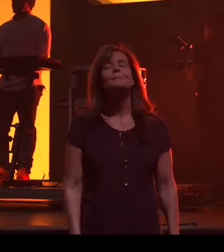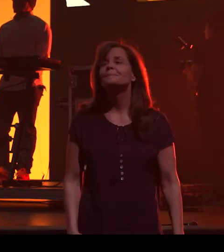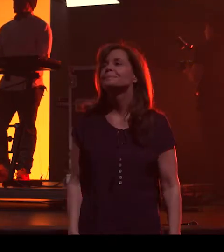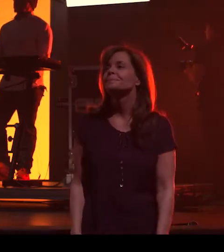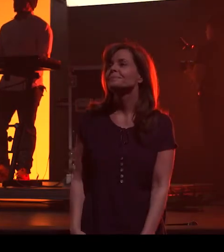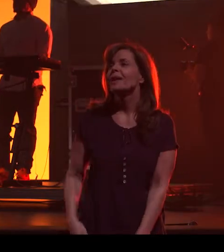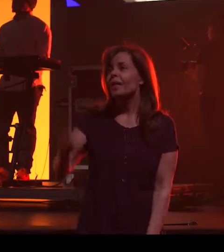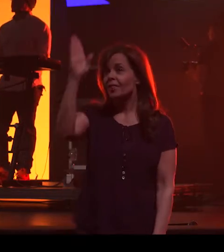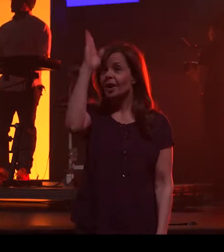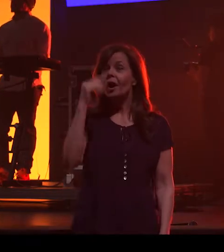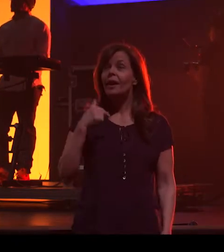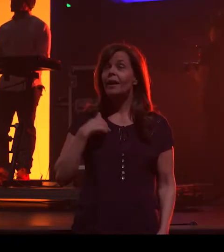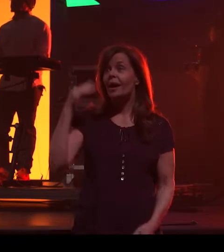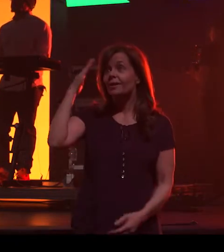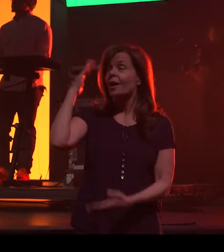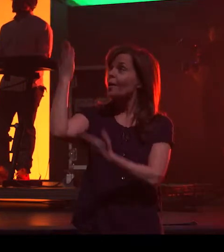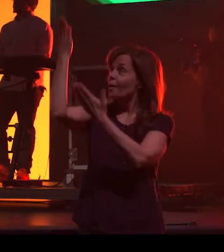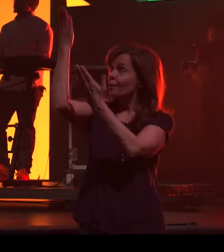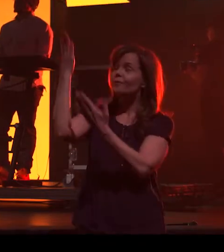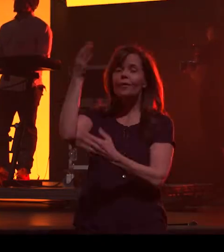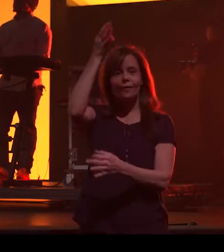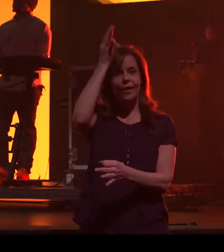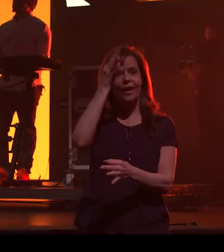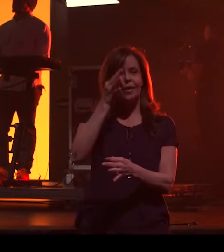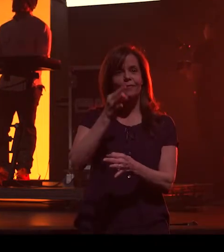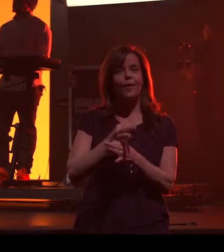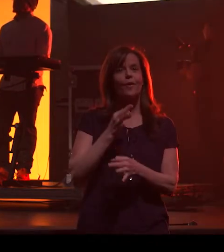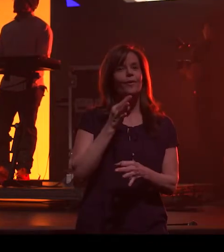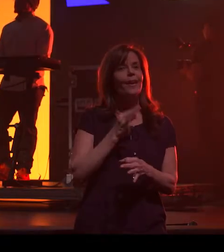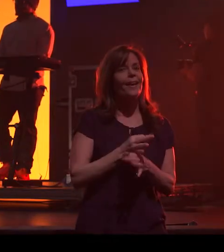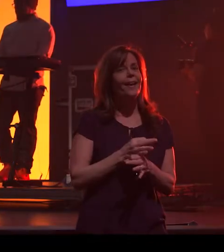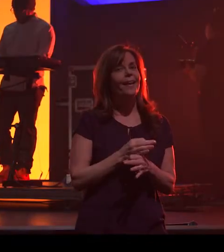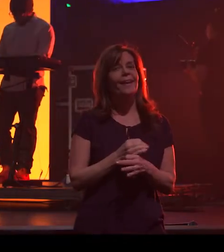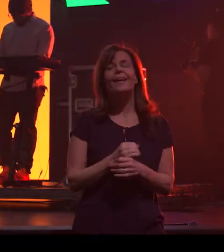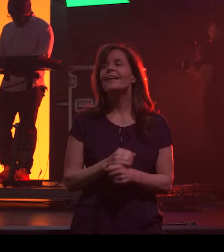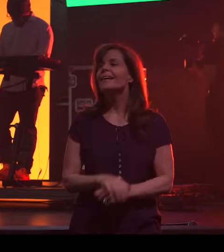For the God I know is no more